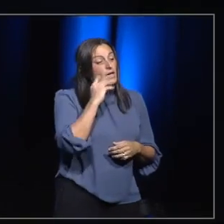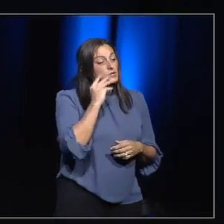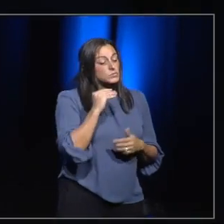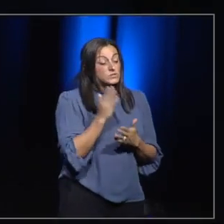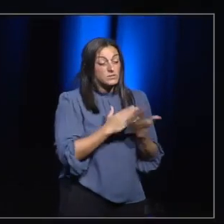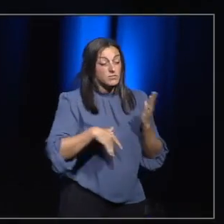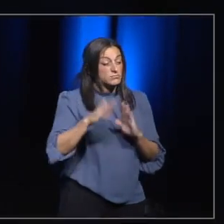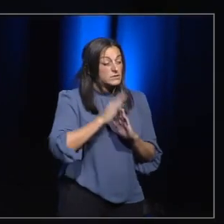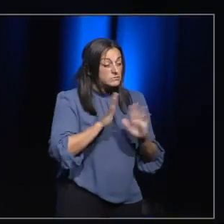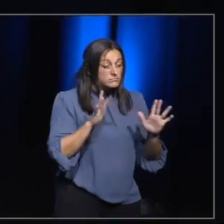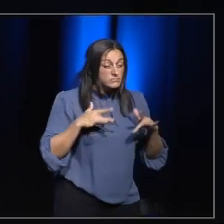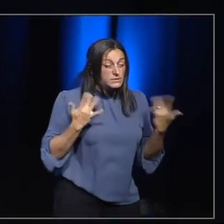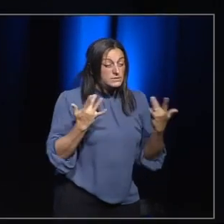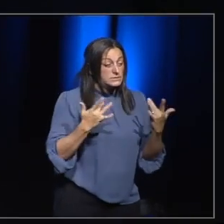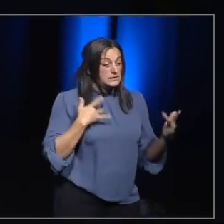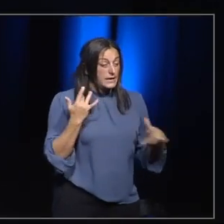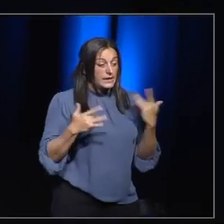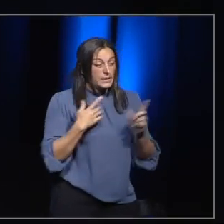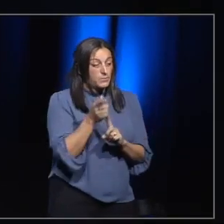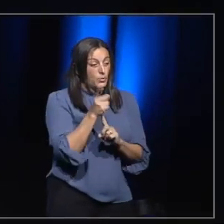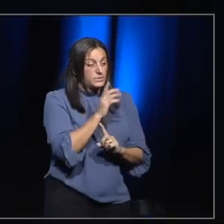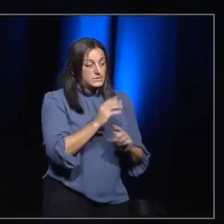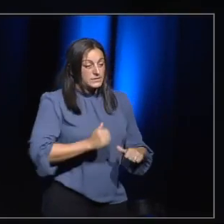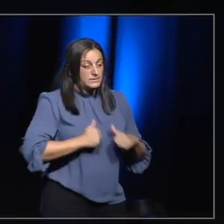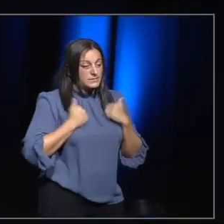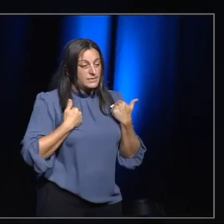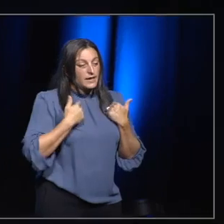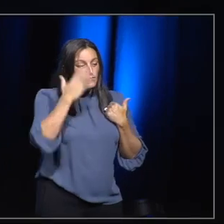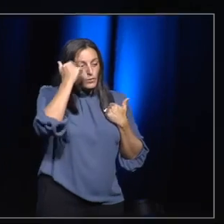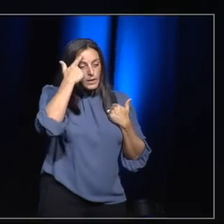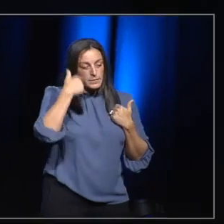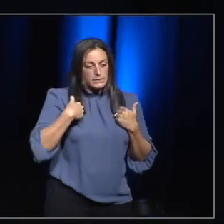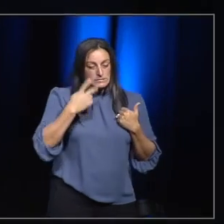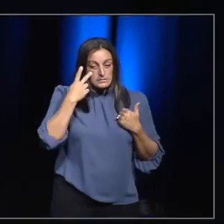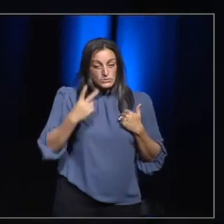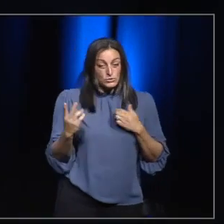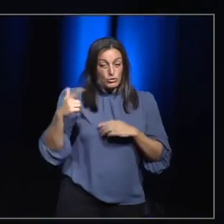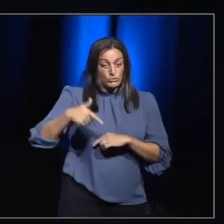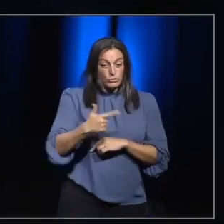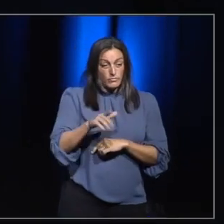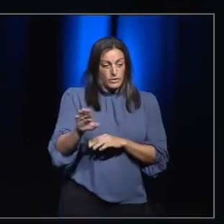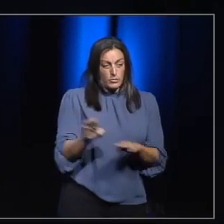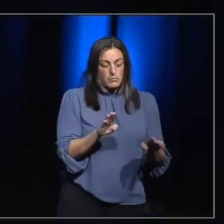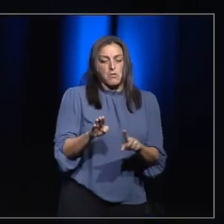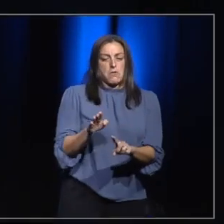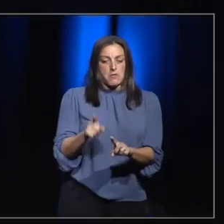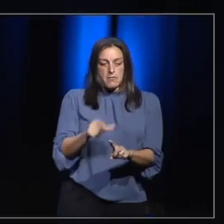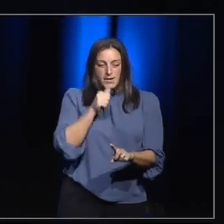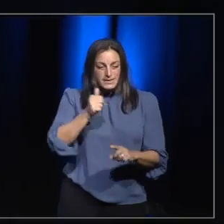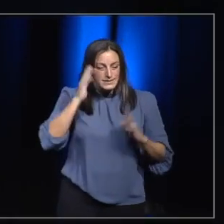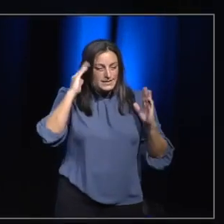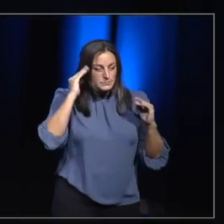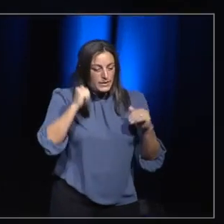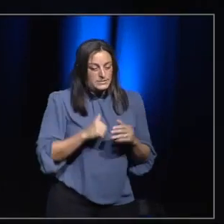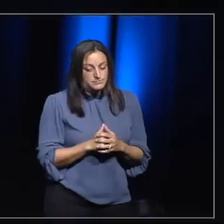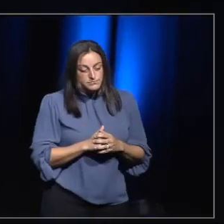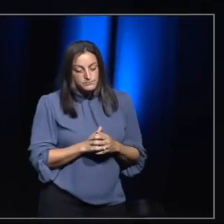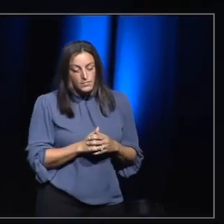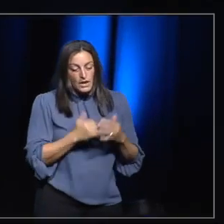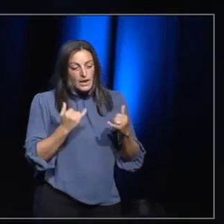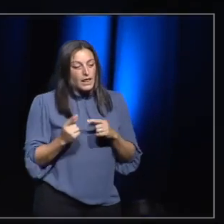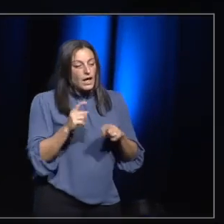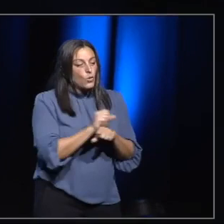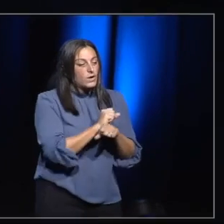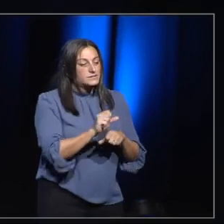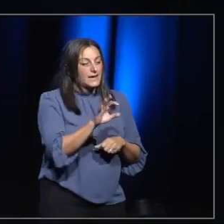most thrilling moments of his life while observing unexpected dolphin behaviour. Now affiliated with the Florida International University,